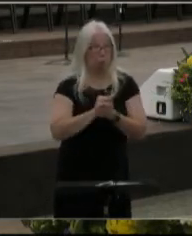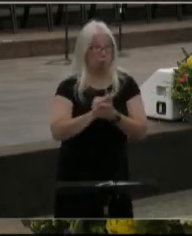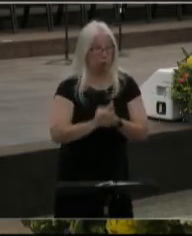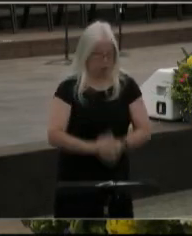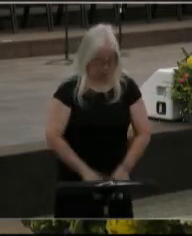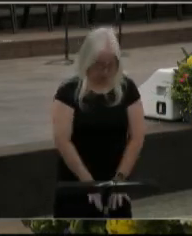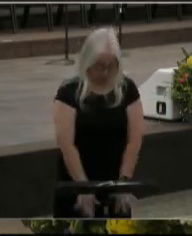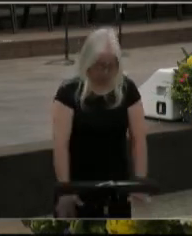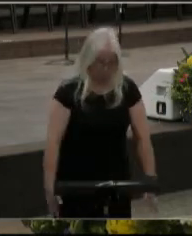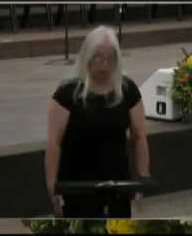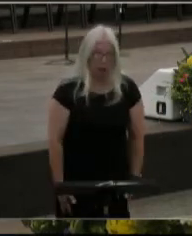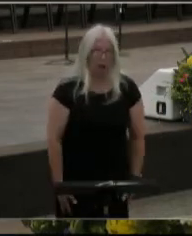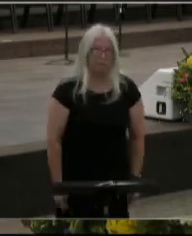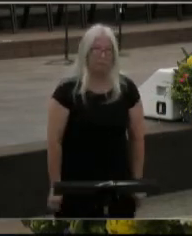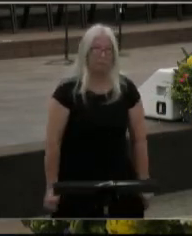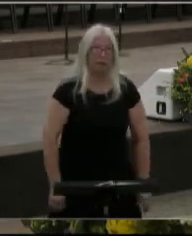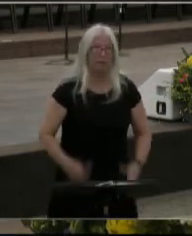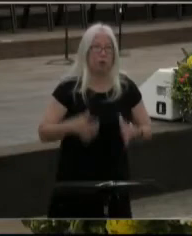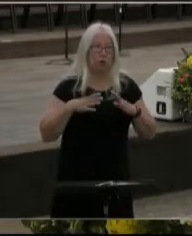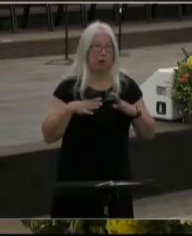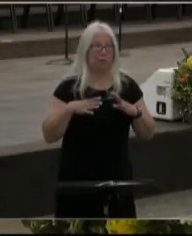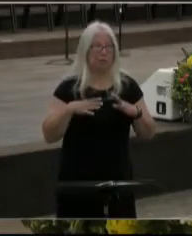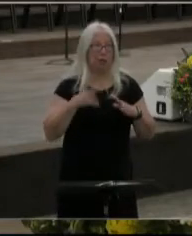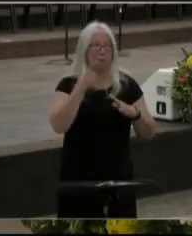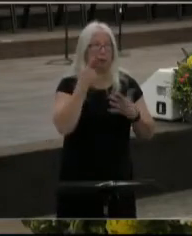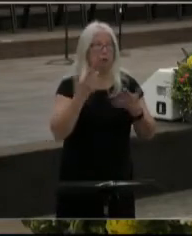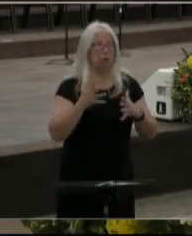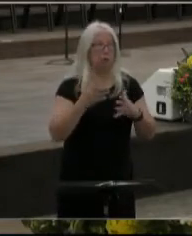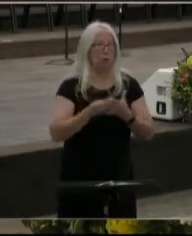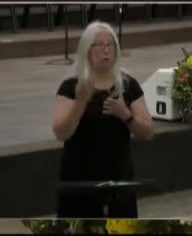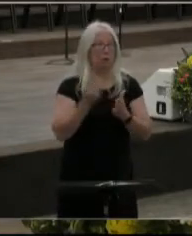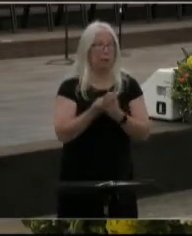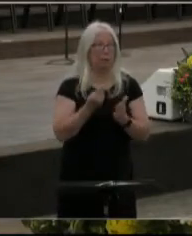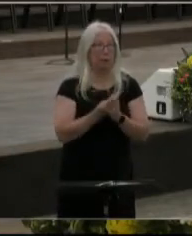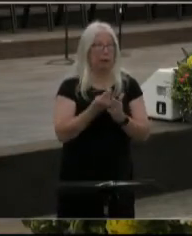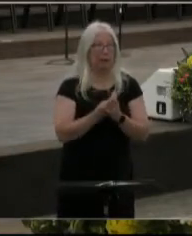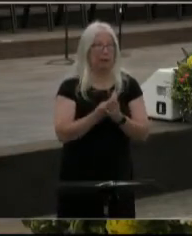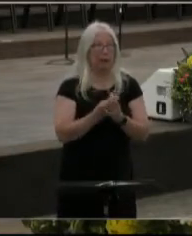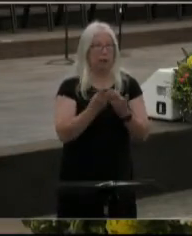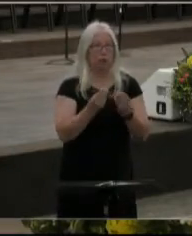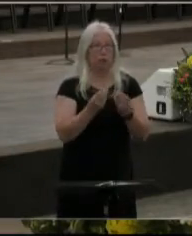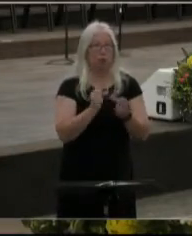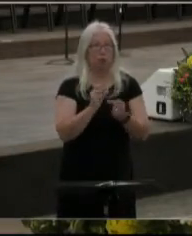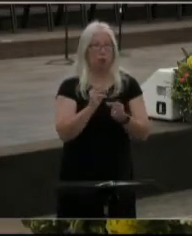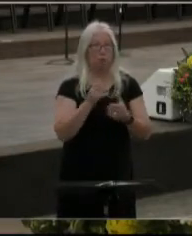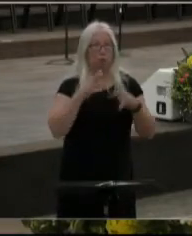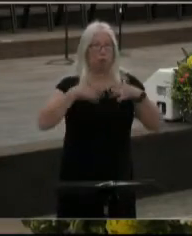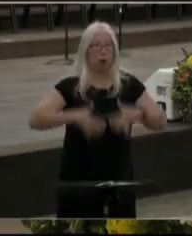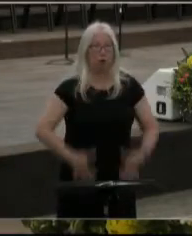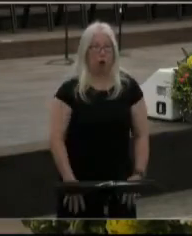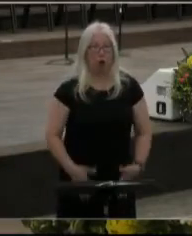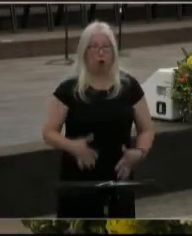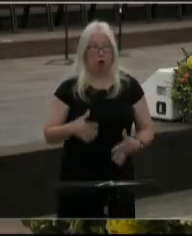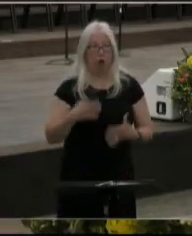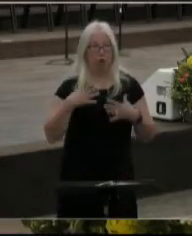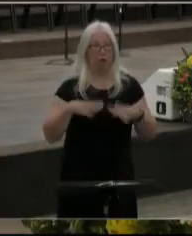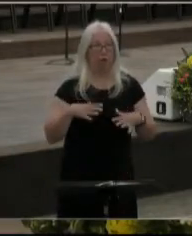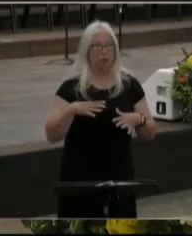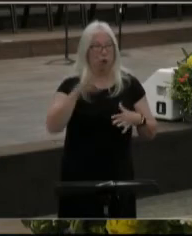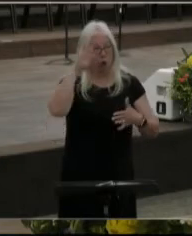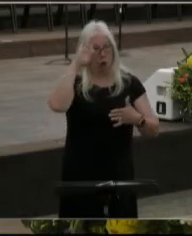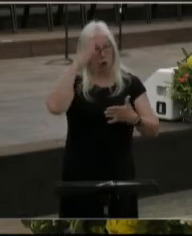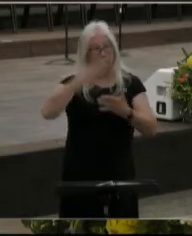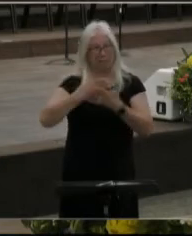bottom rimming of that dress because she didn't want to spend the money on the soap that it would take to wash the whole dress. Her